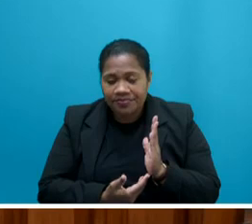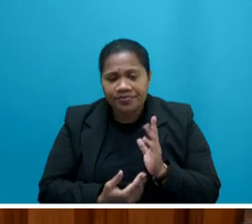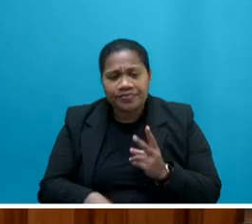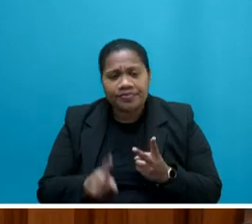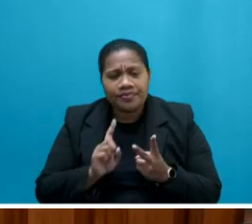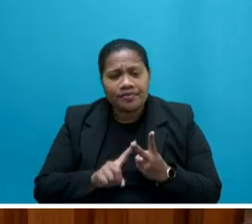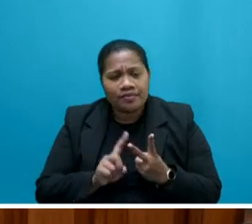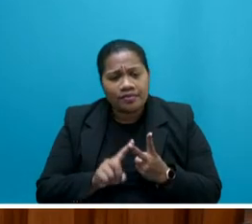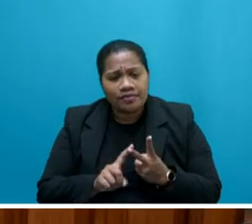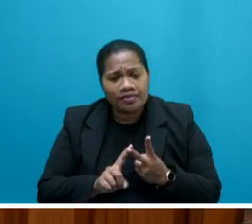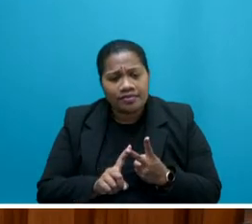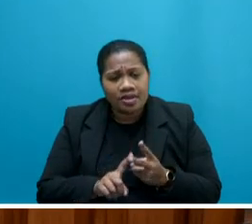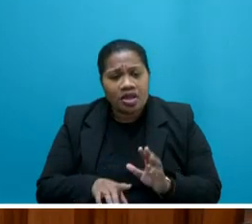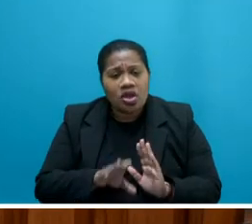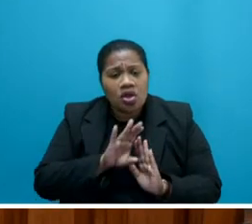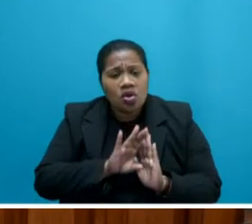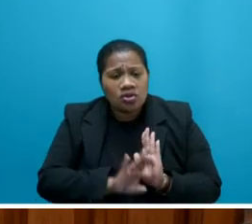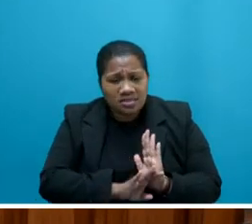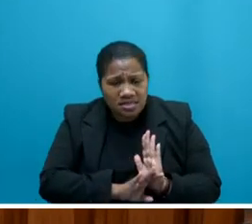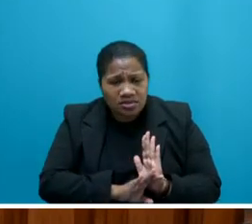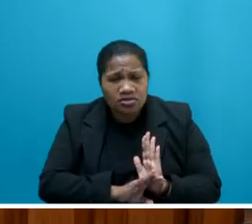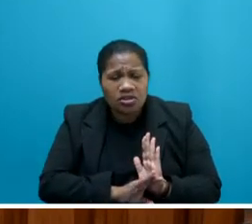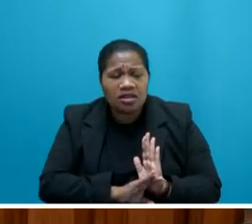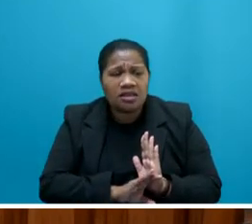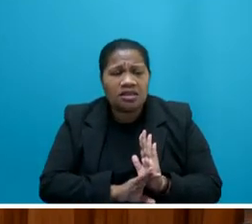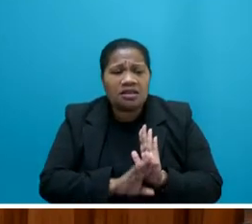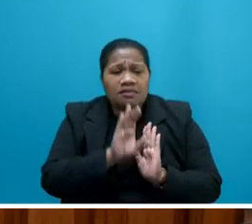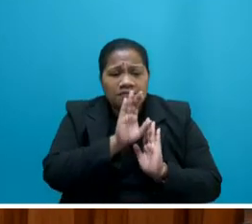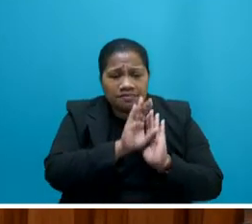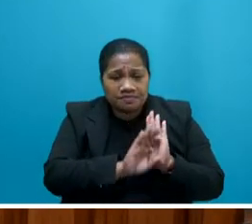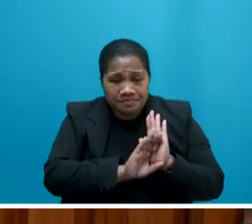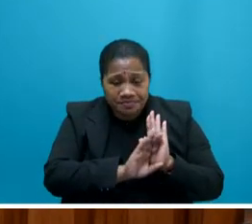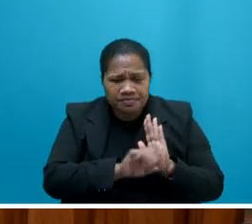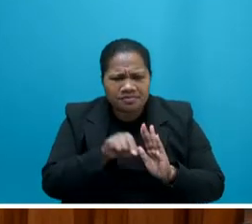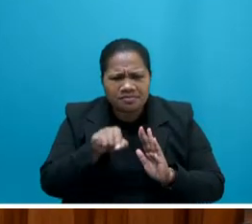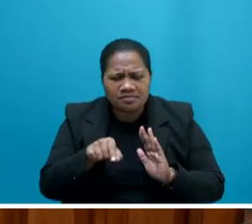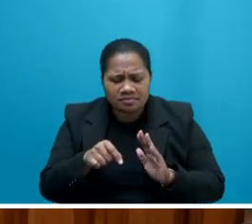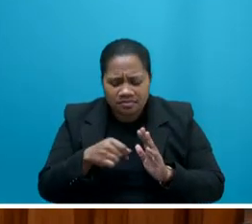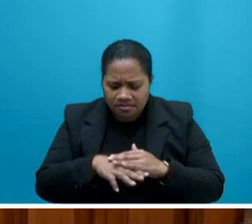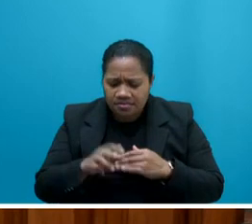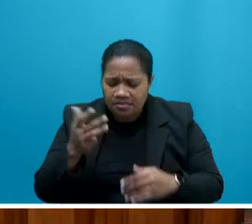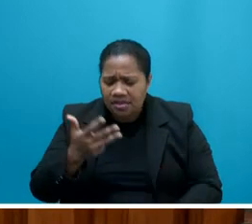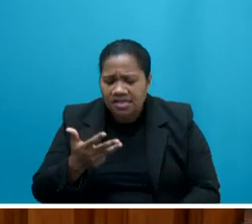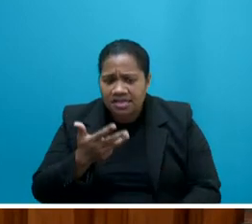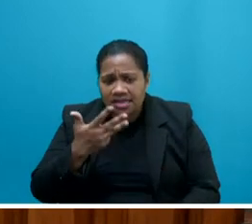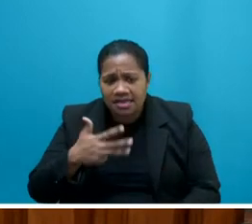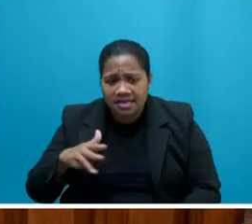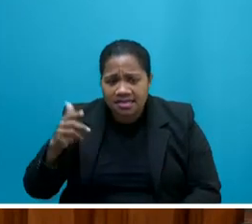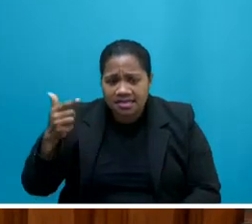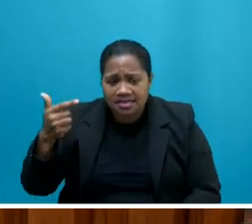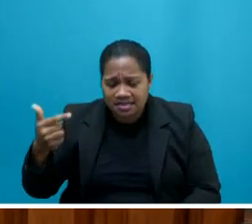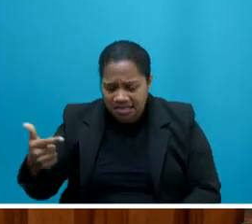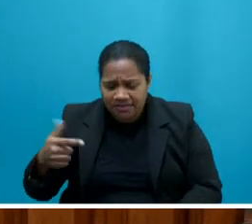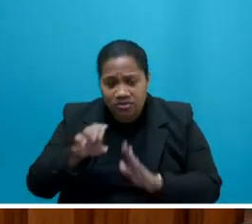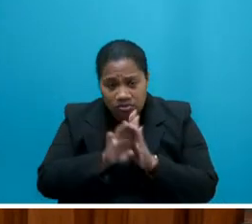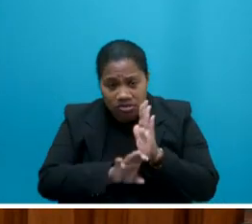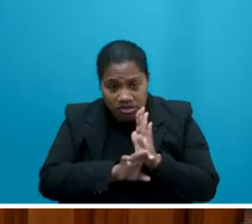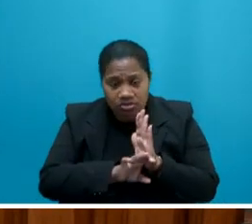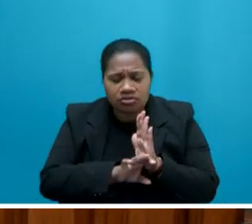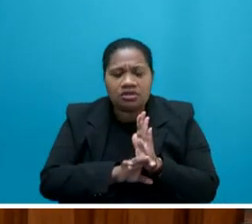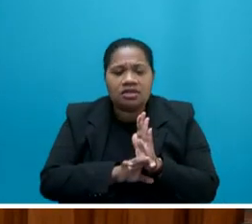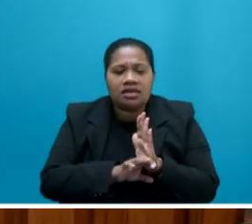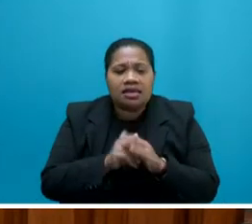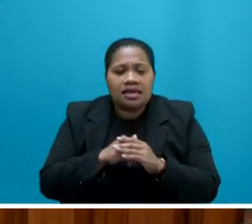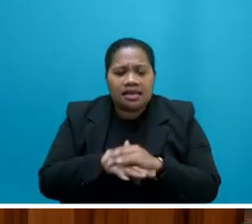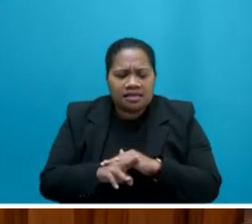that this Constitution was made of a dead body of the 1997 Constitution pending the implementation of the ruling of the Fiji Court of